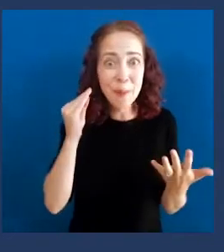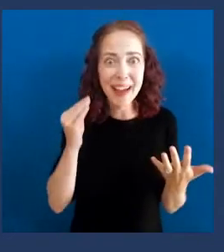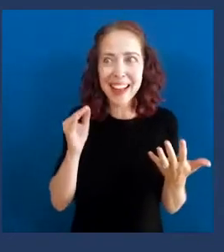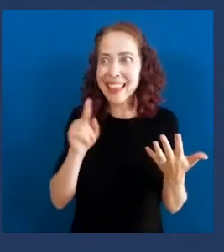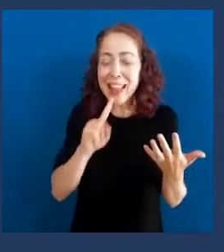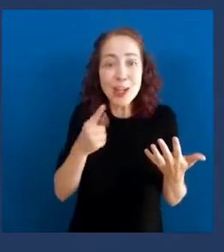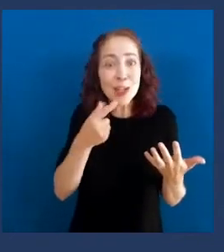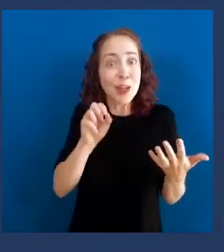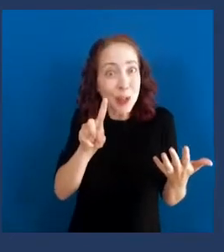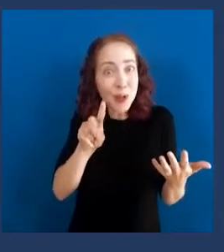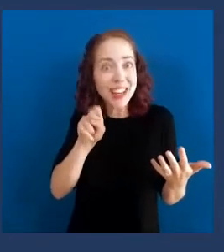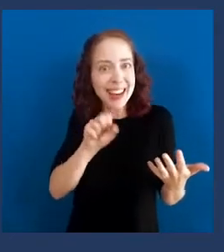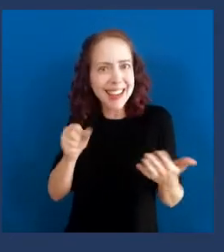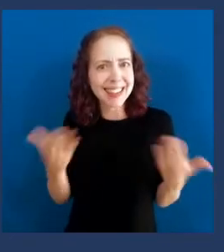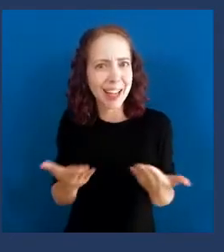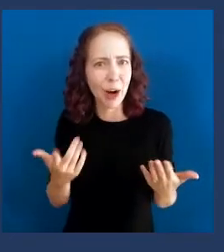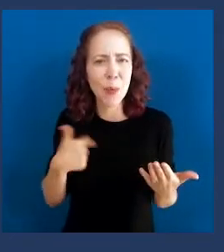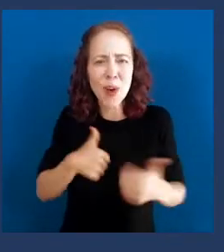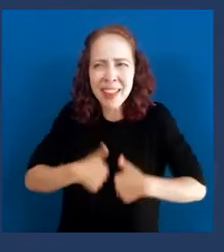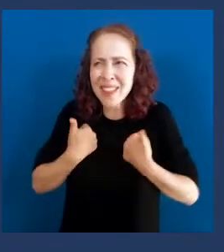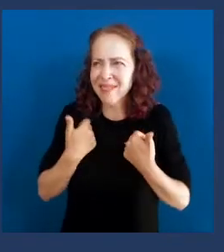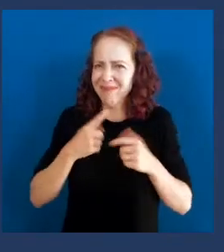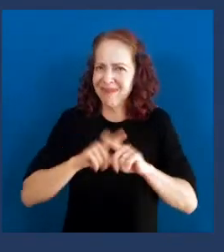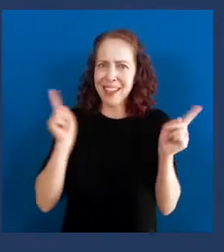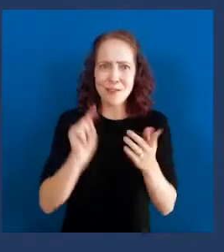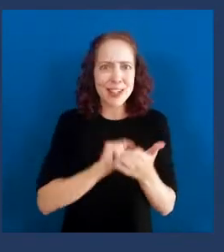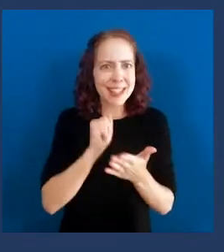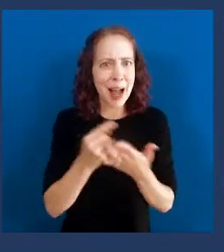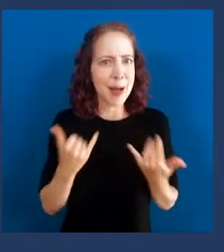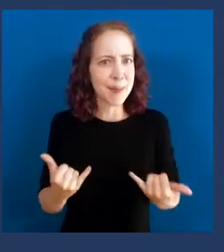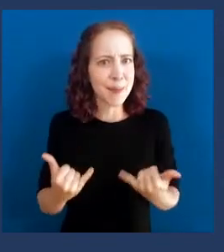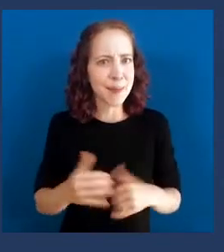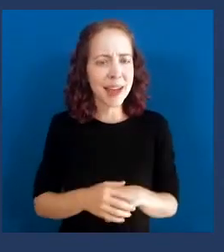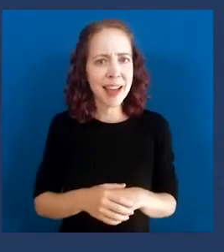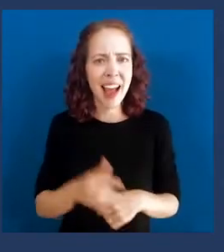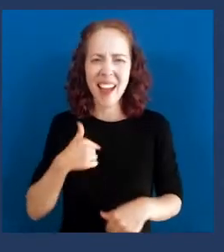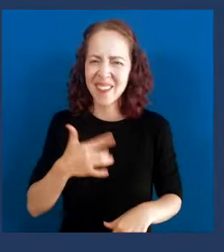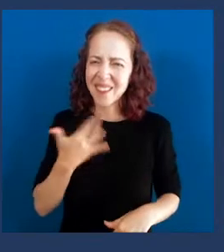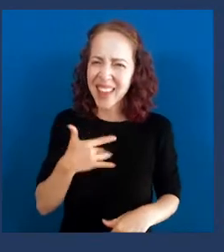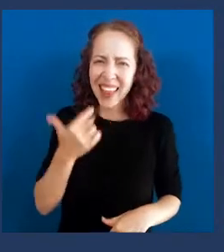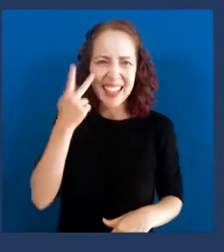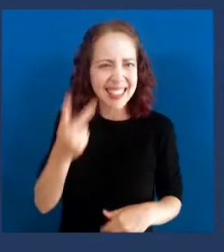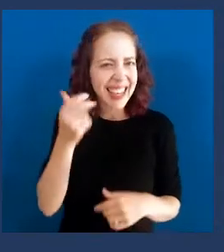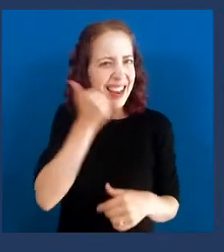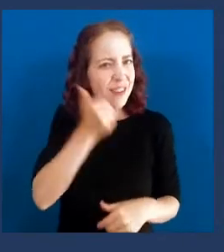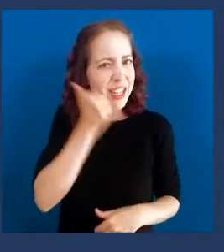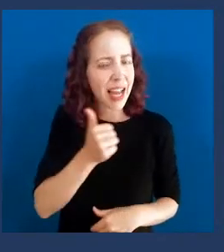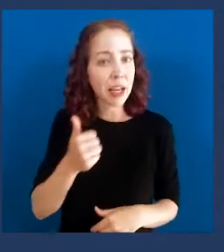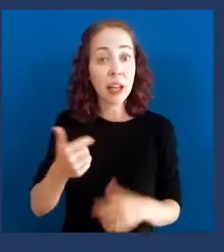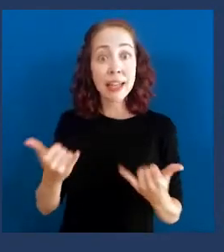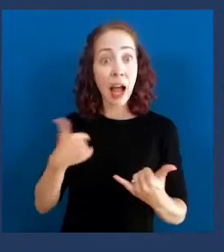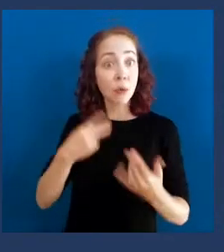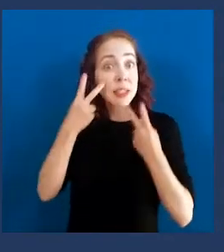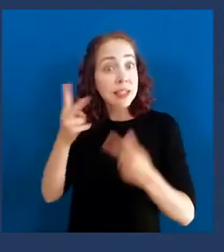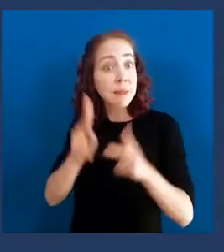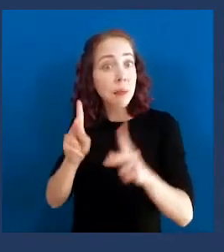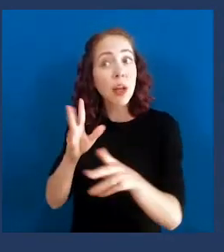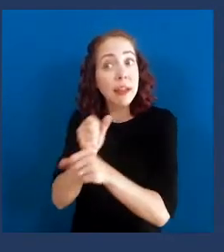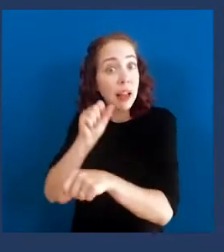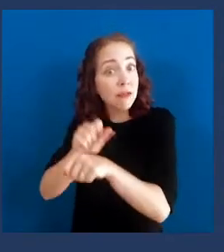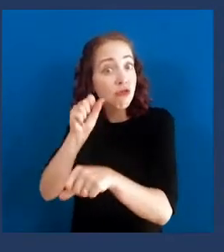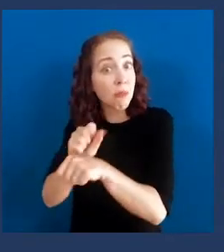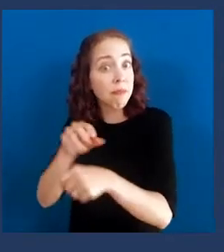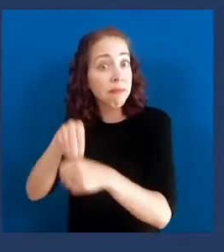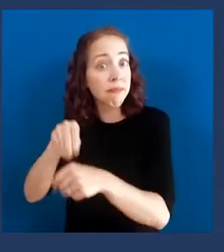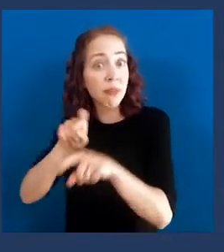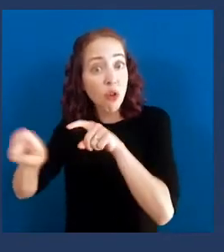We're living in a different time. I feel it every day. I see it every day. We see people now getting jobs in call